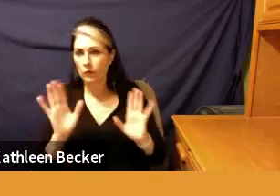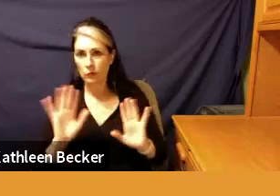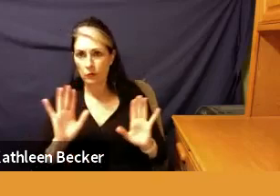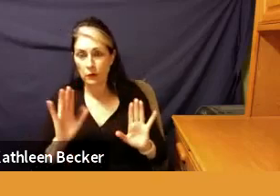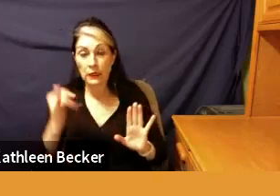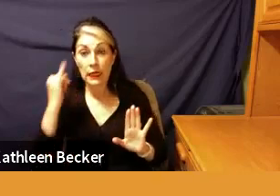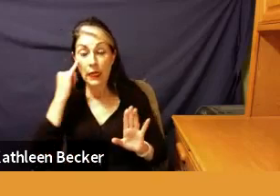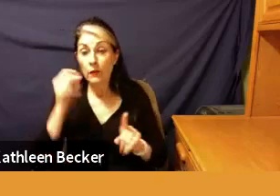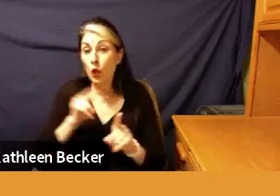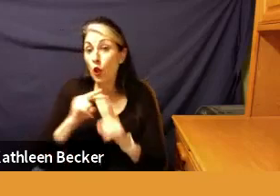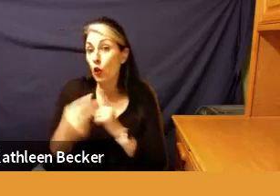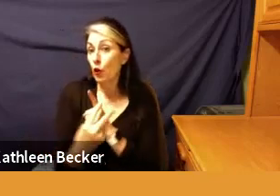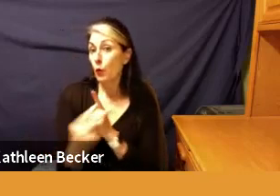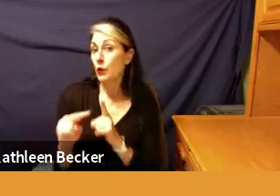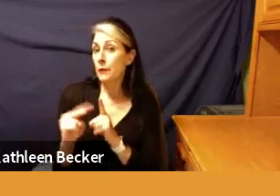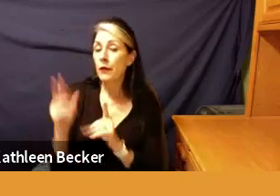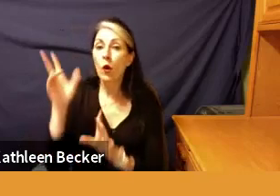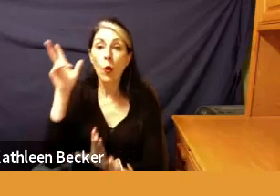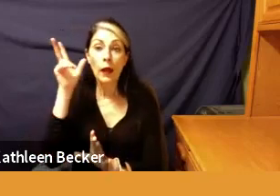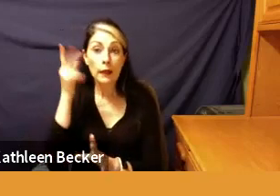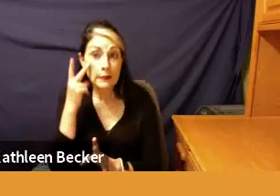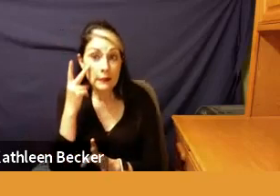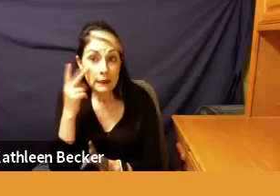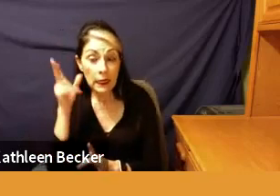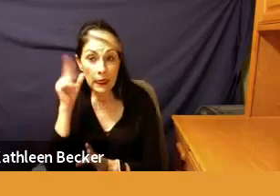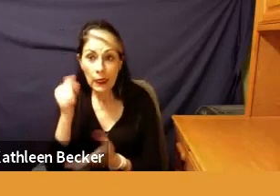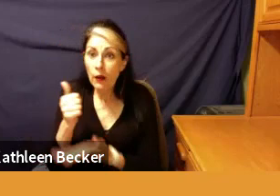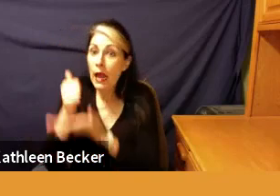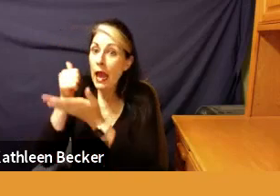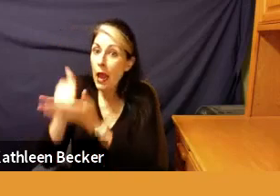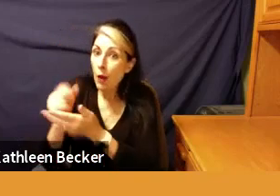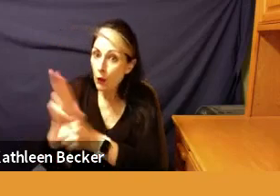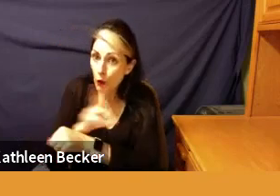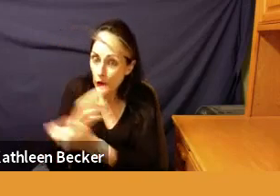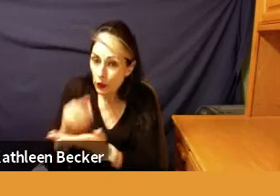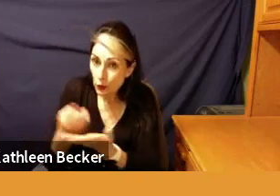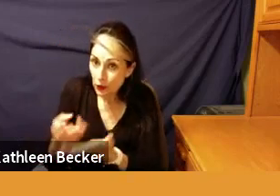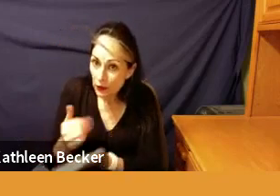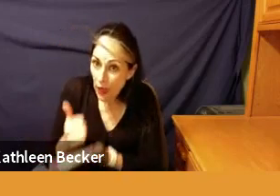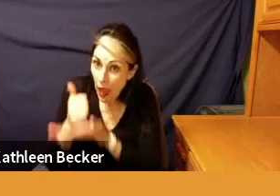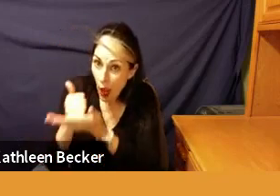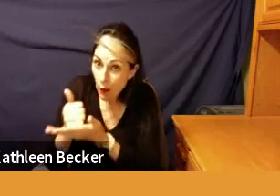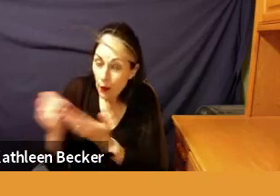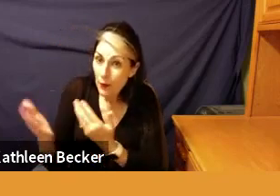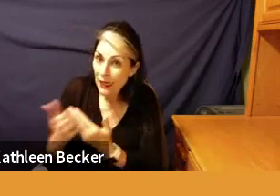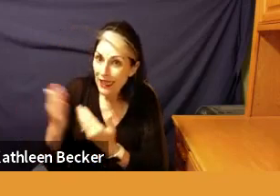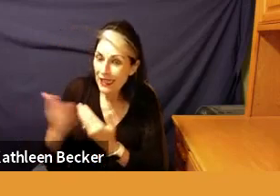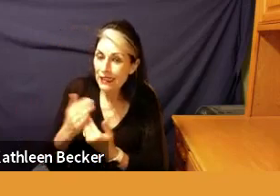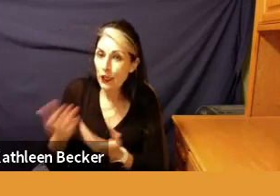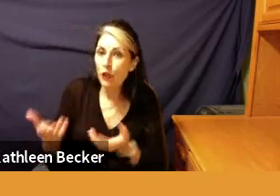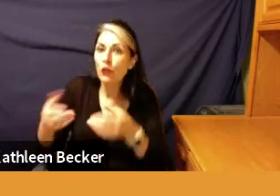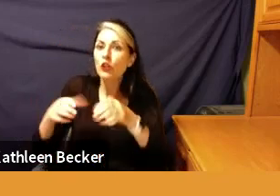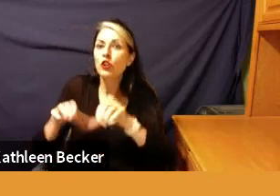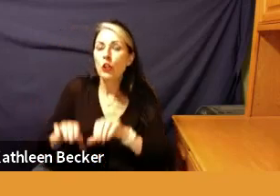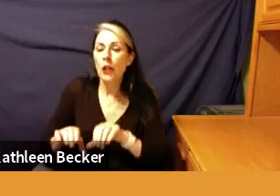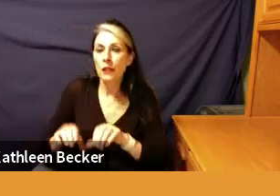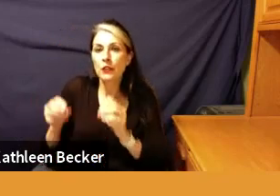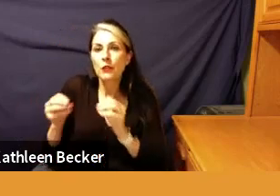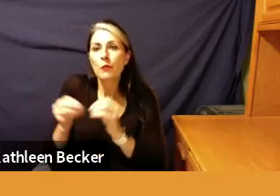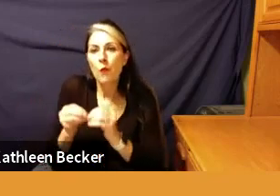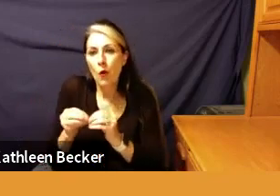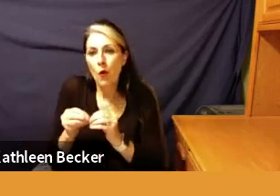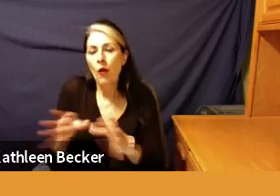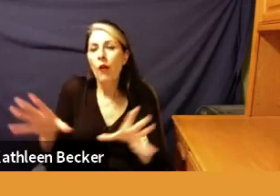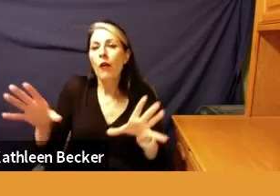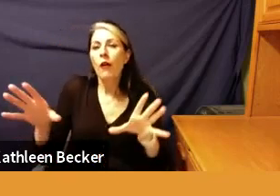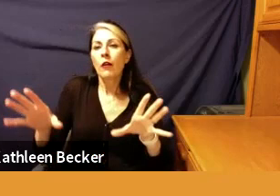they see and they hear that you just want to help them and you want to use this resource to help them make it easier, the chances of them being a little bit more